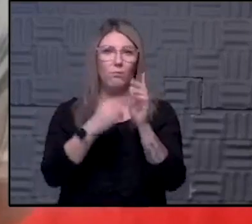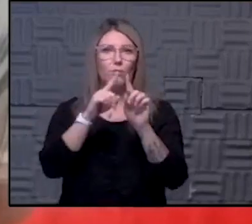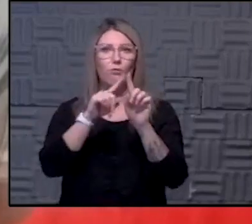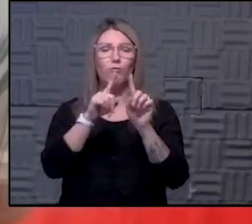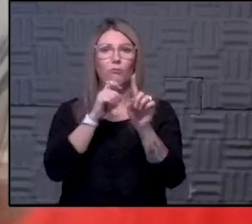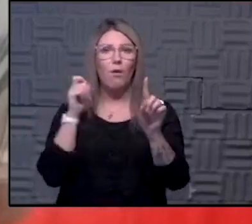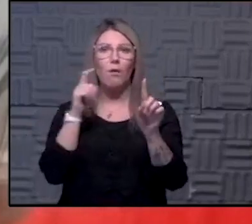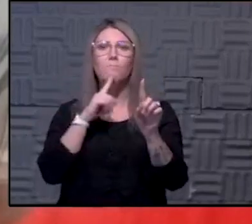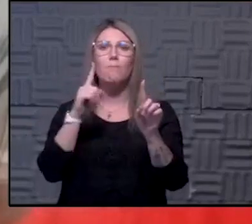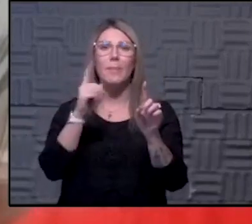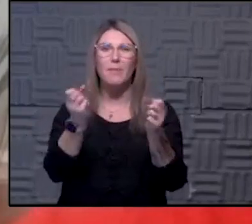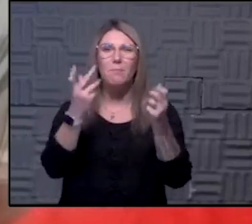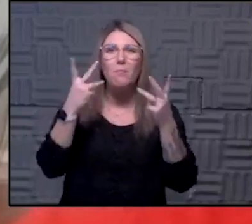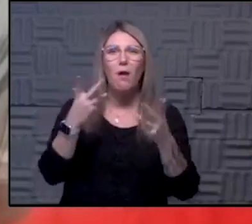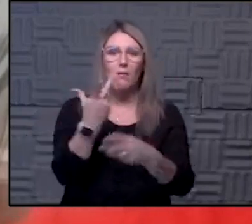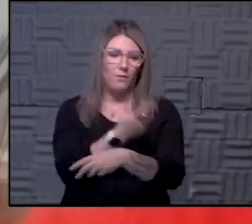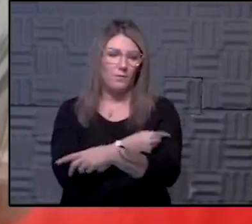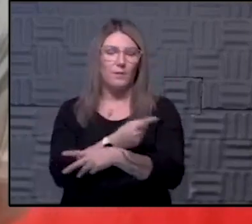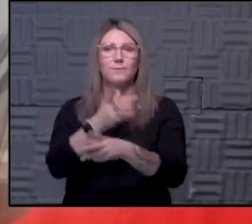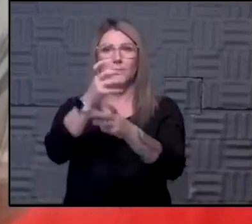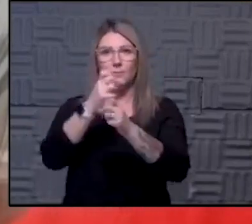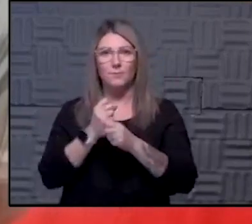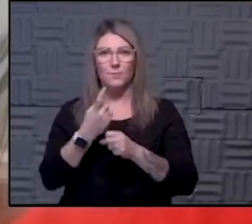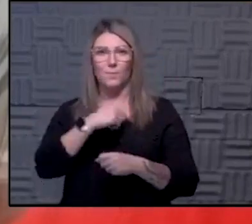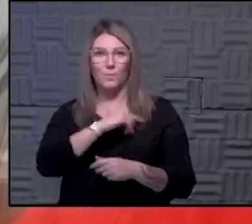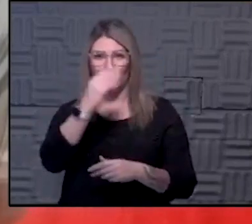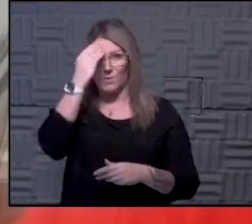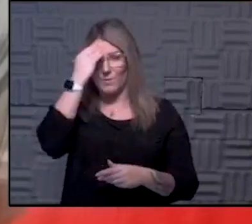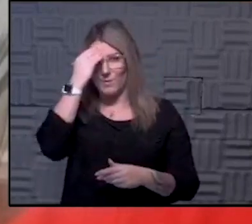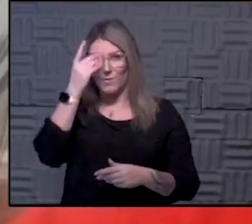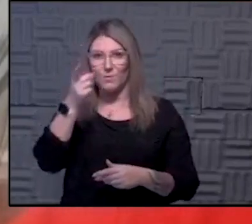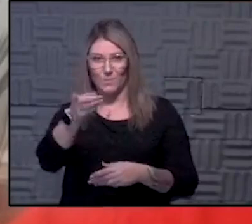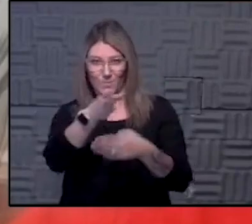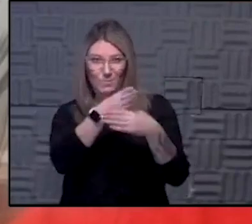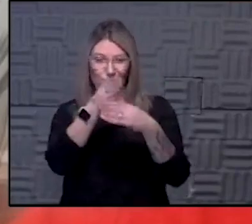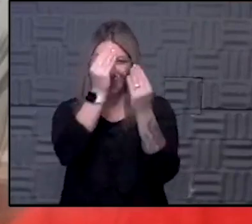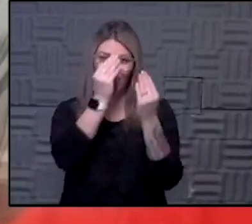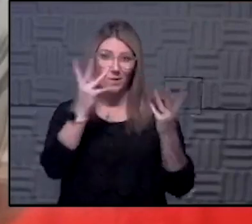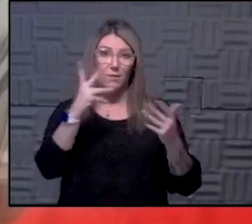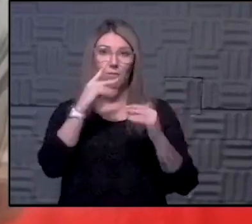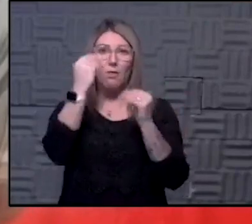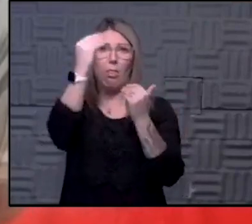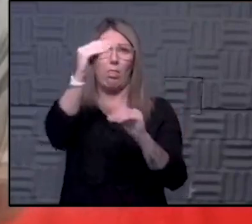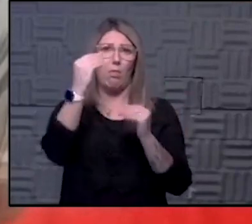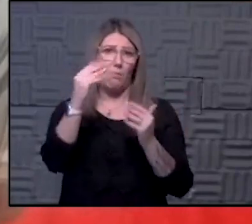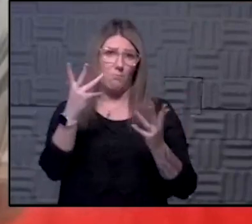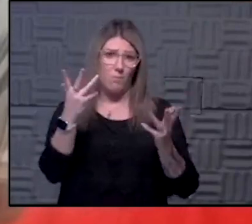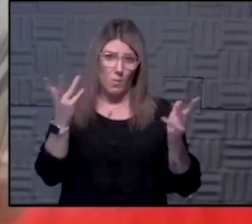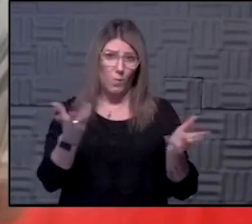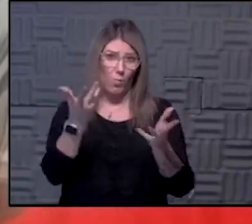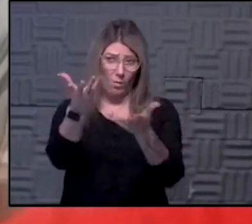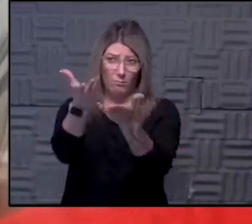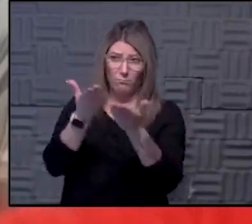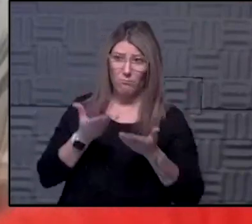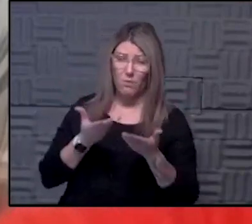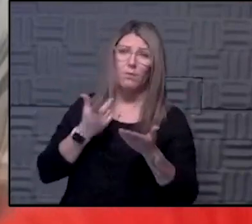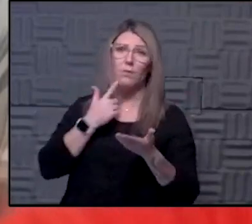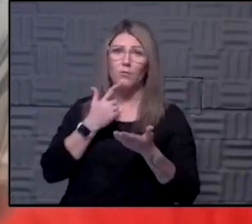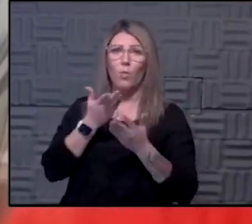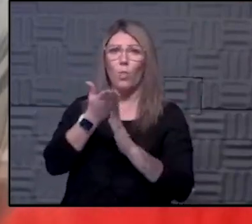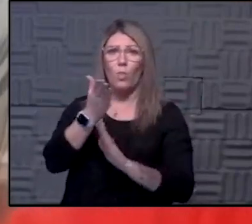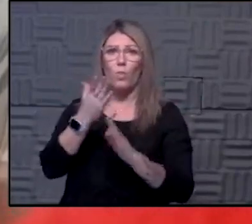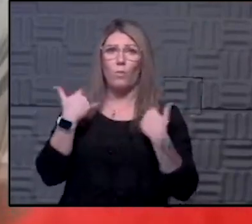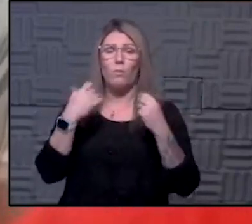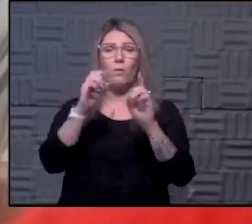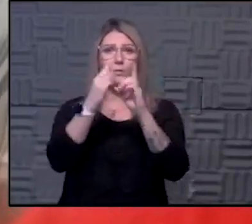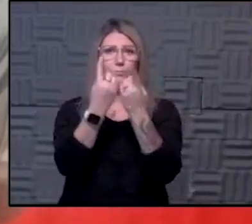that we received. As we all know, as you shared, we are limited to what we're being provided through the health departments